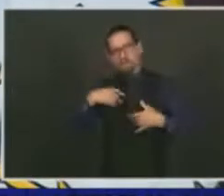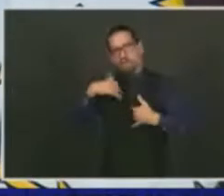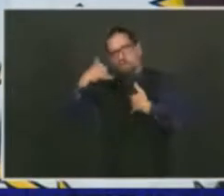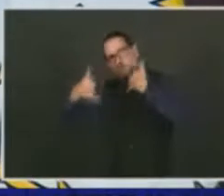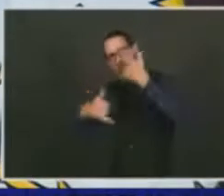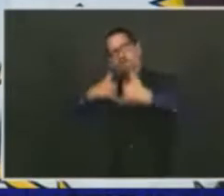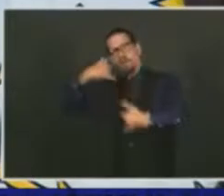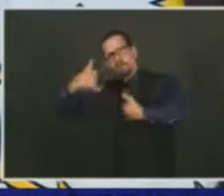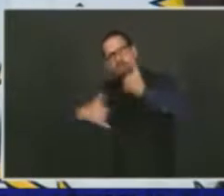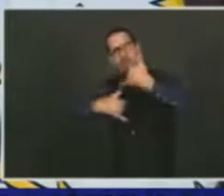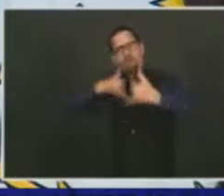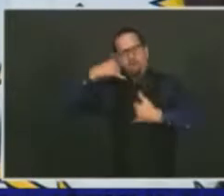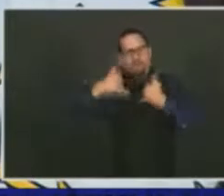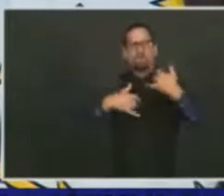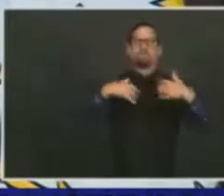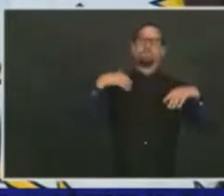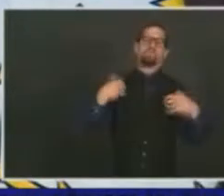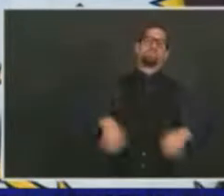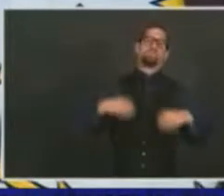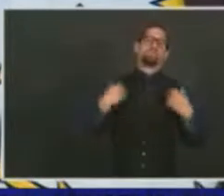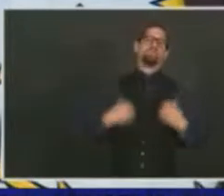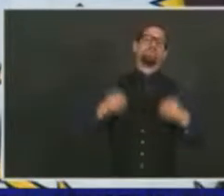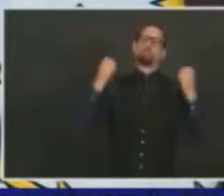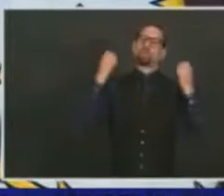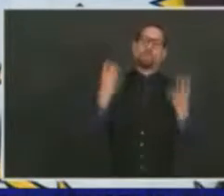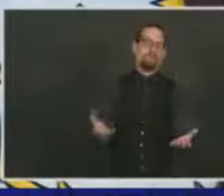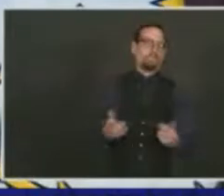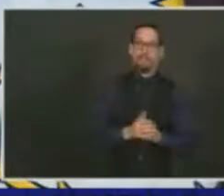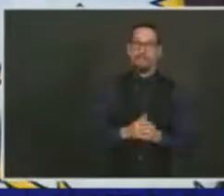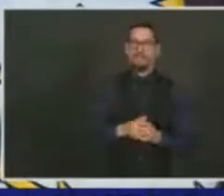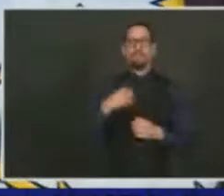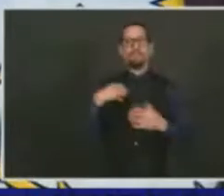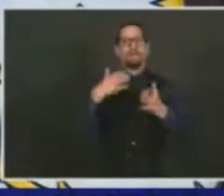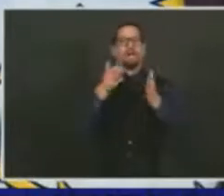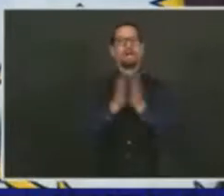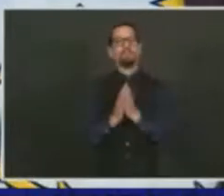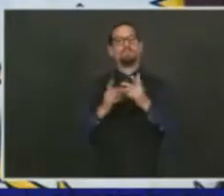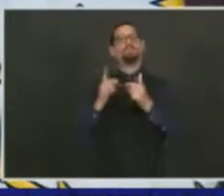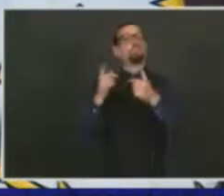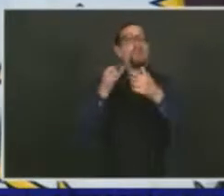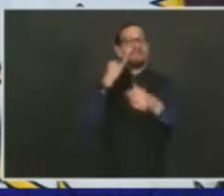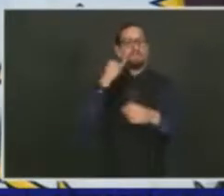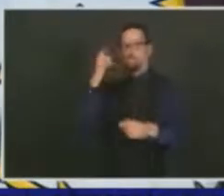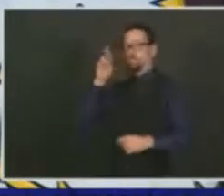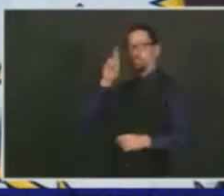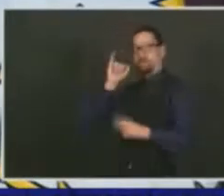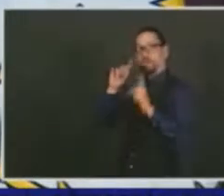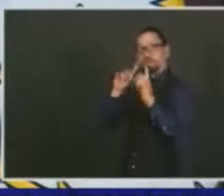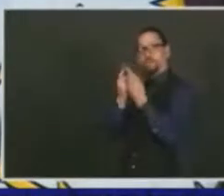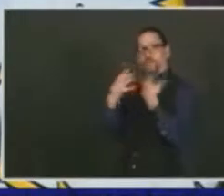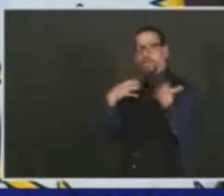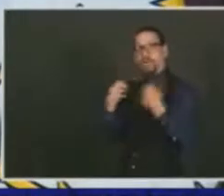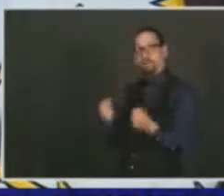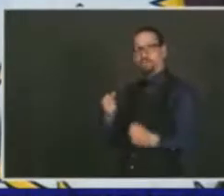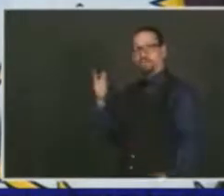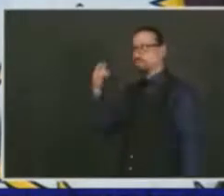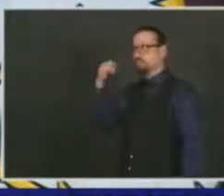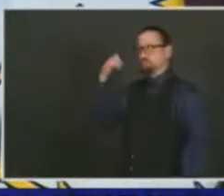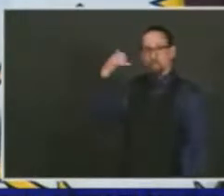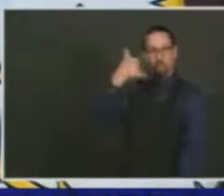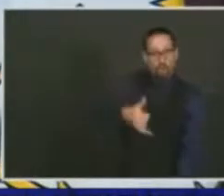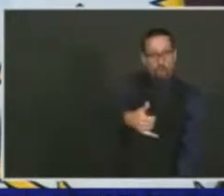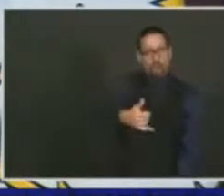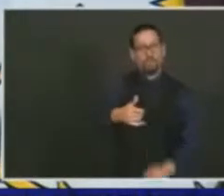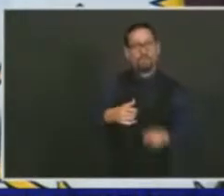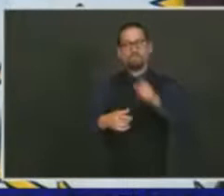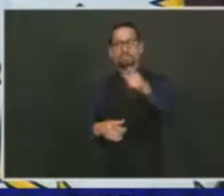do, when we call you and ask you for the number of people you've been in close contact with, it should be a